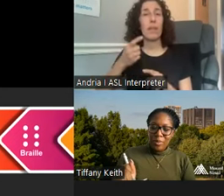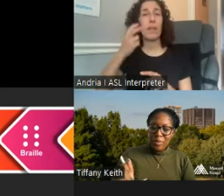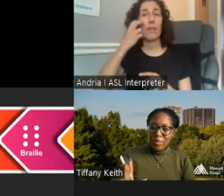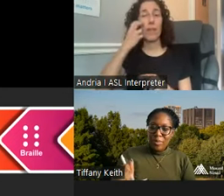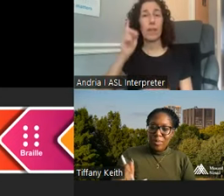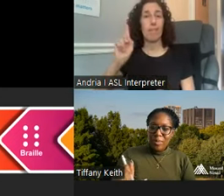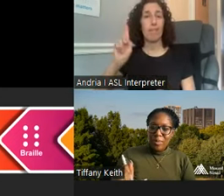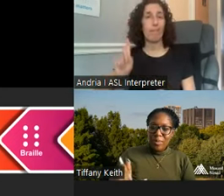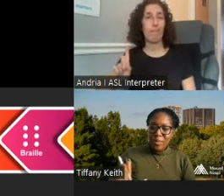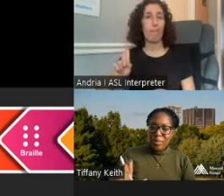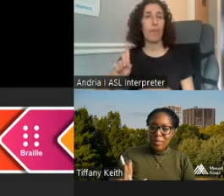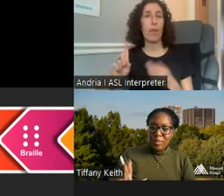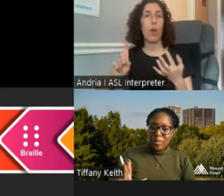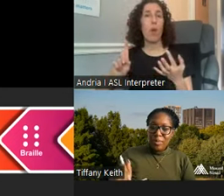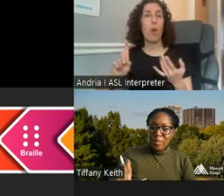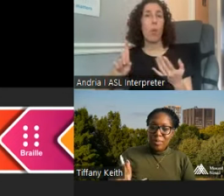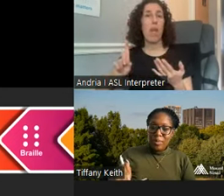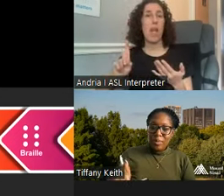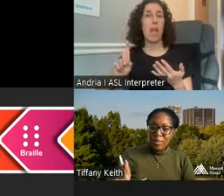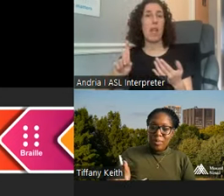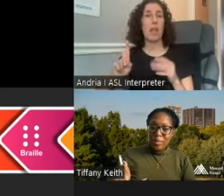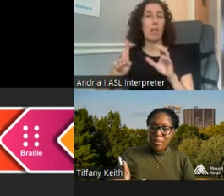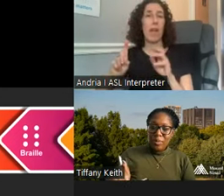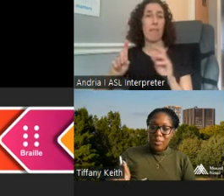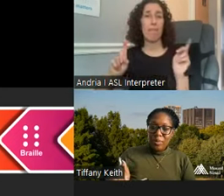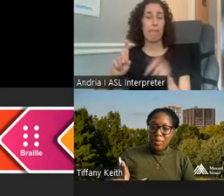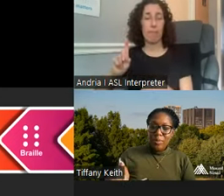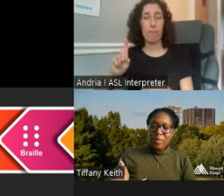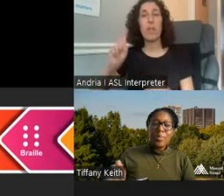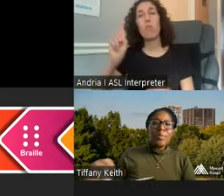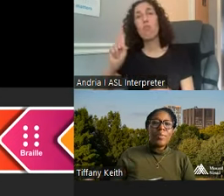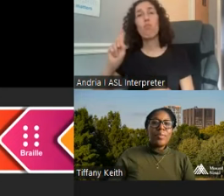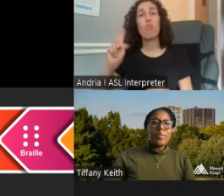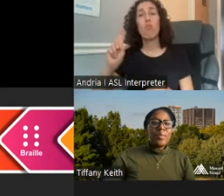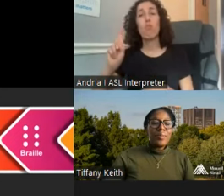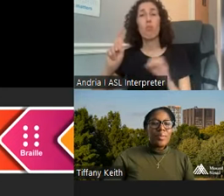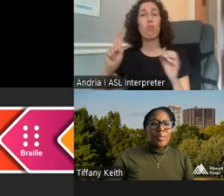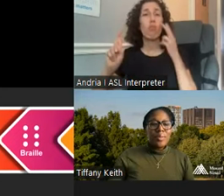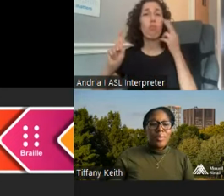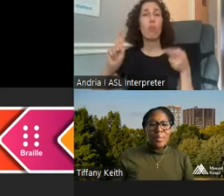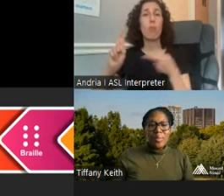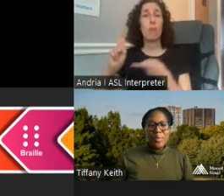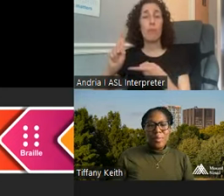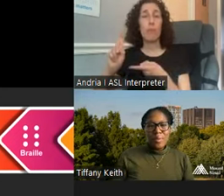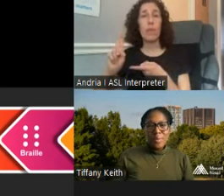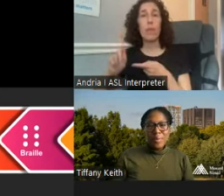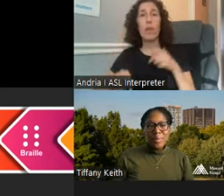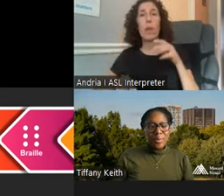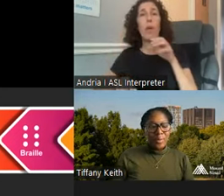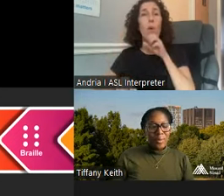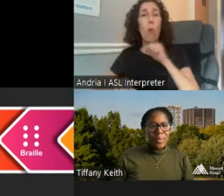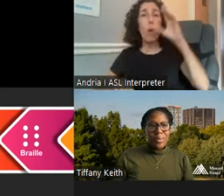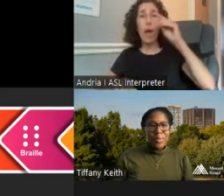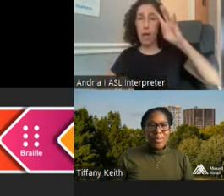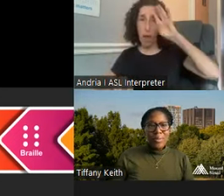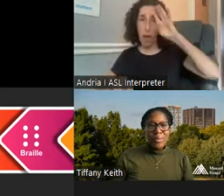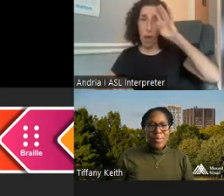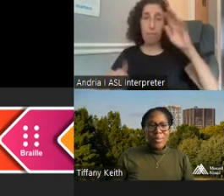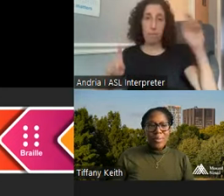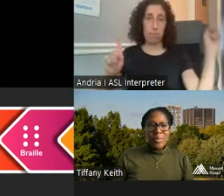or something, and he's just standing there waiting. And an older guy comes up to him, grabs him by the arm, starts dragging him across the